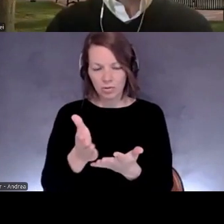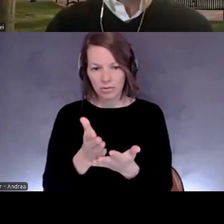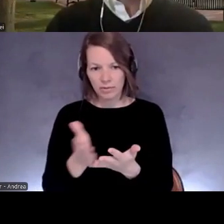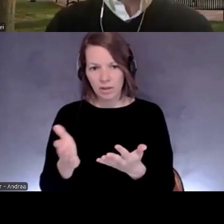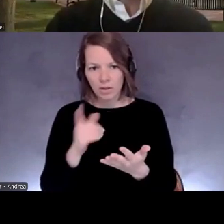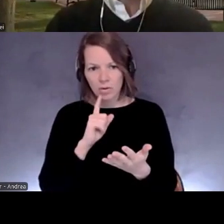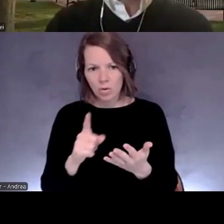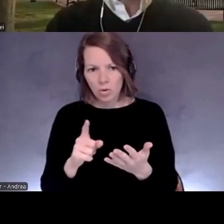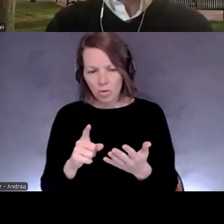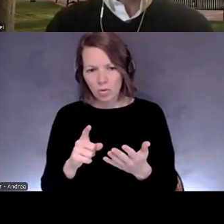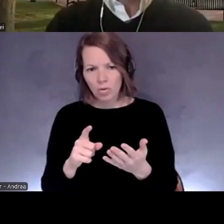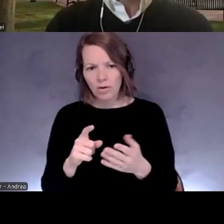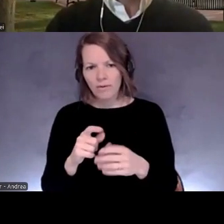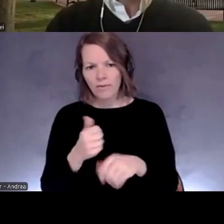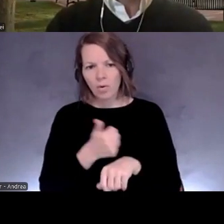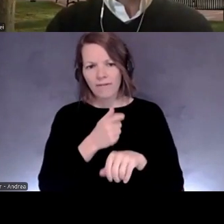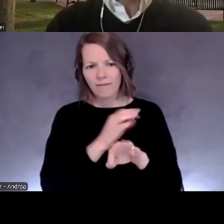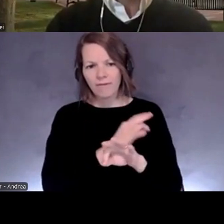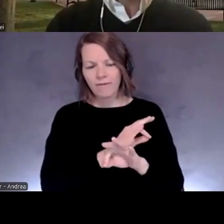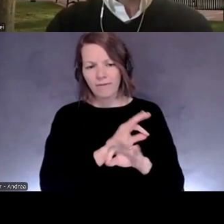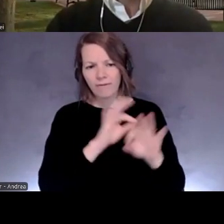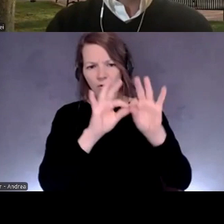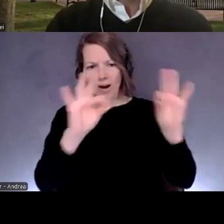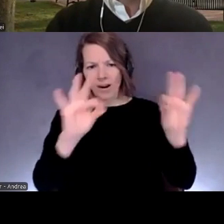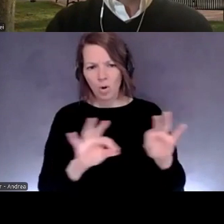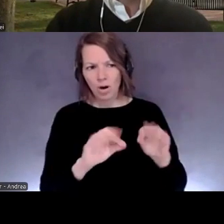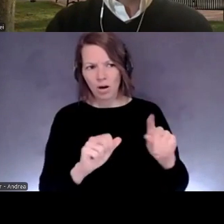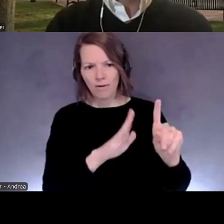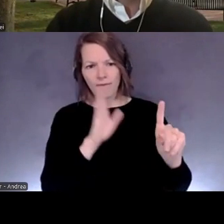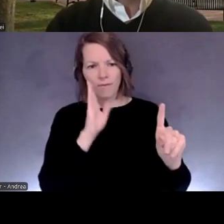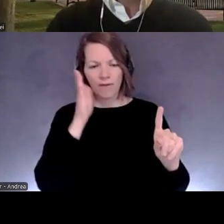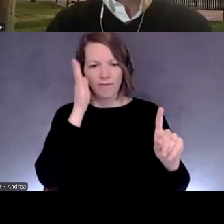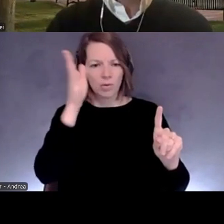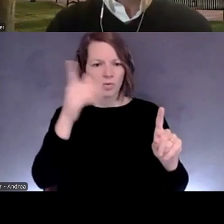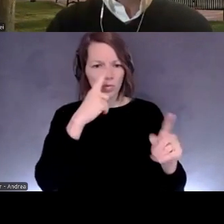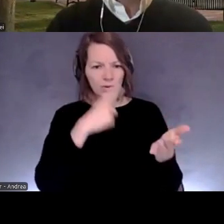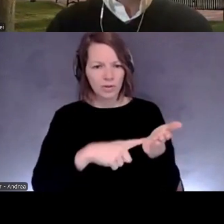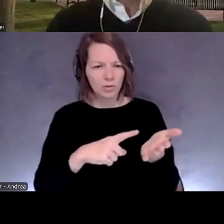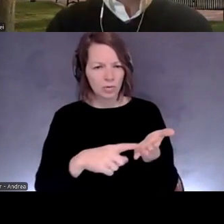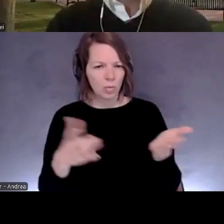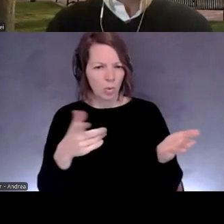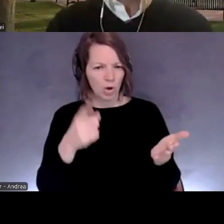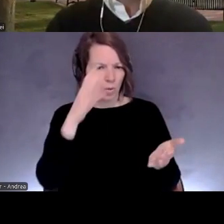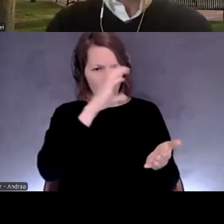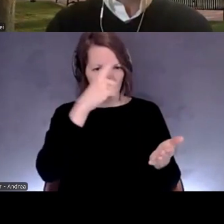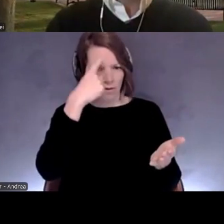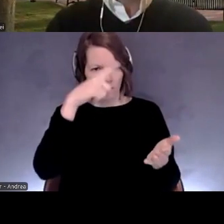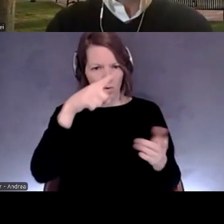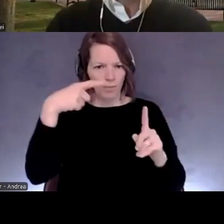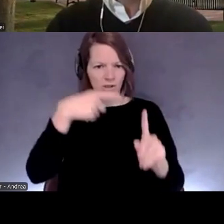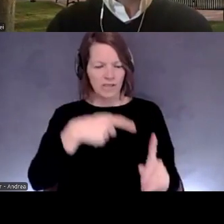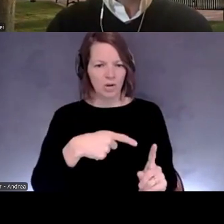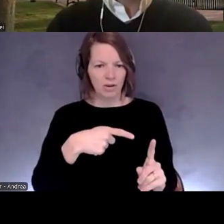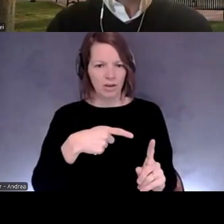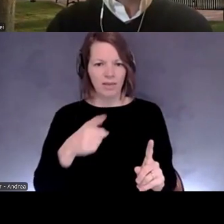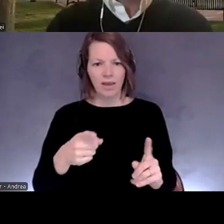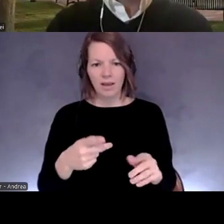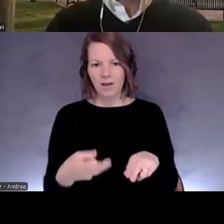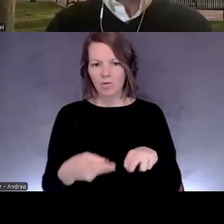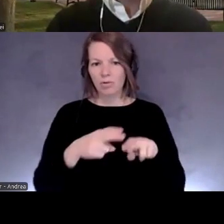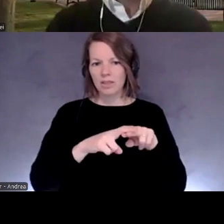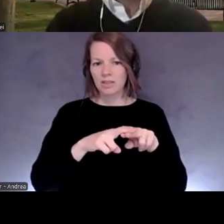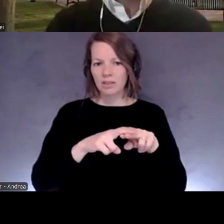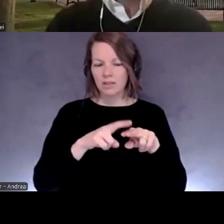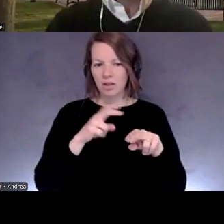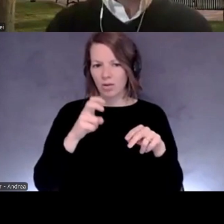a framework for future research. What are you looking for particularly that increases the